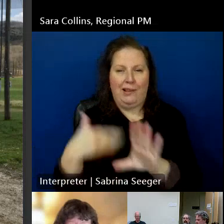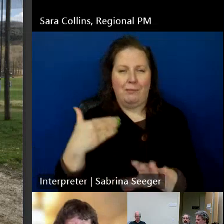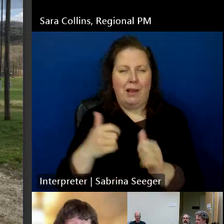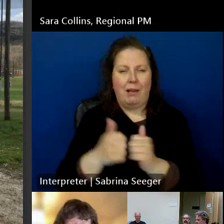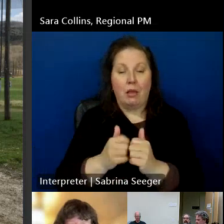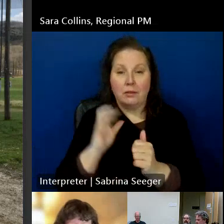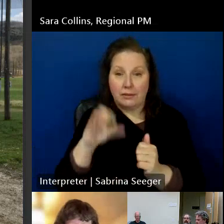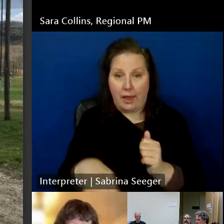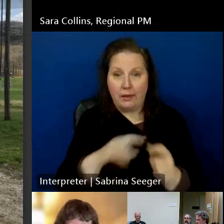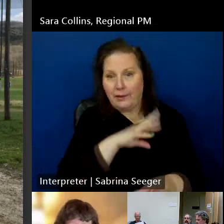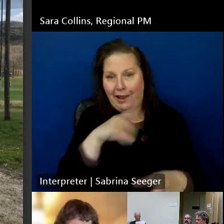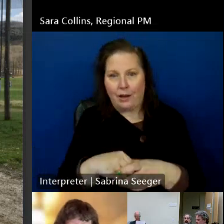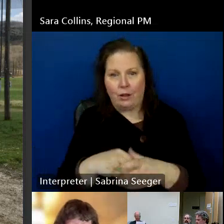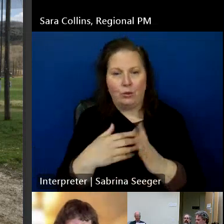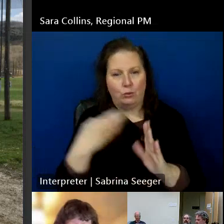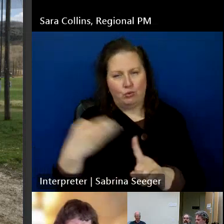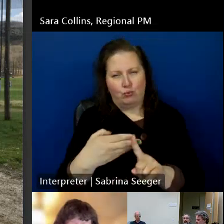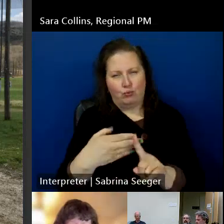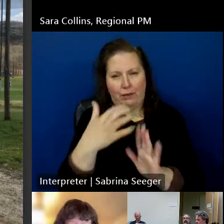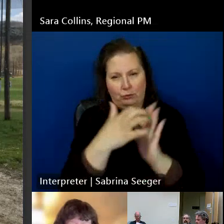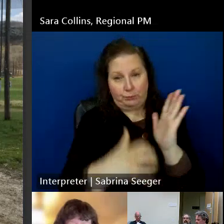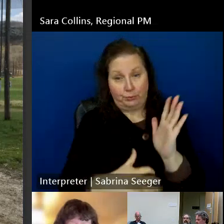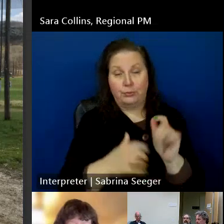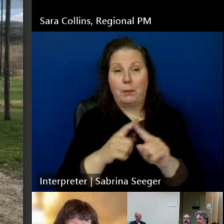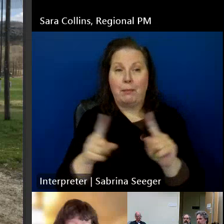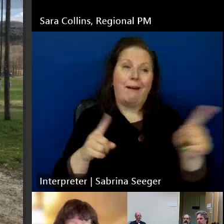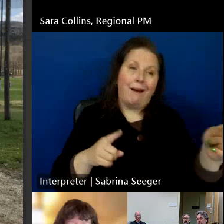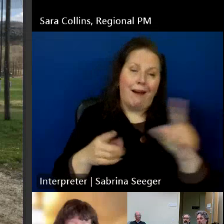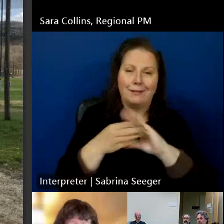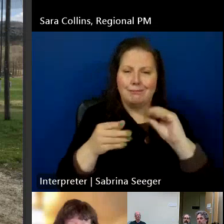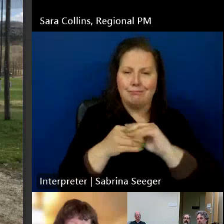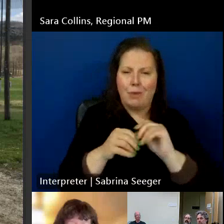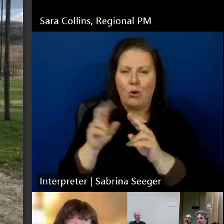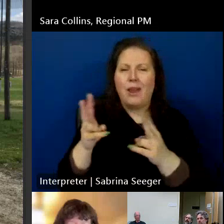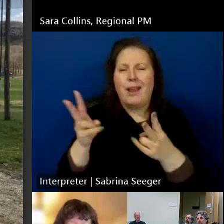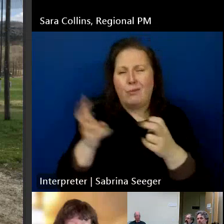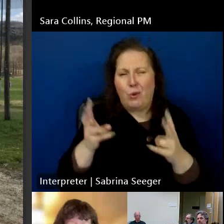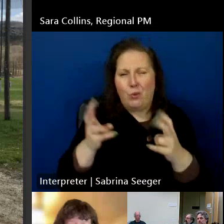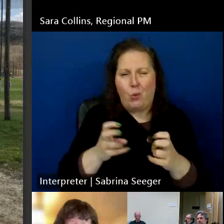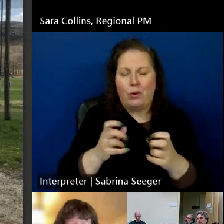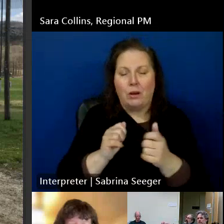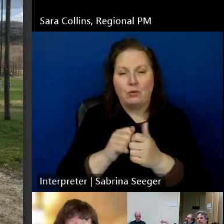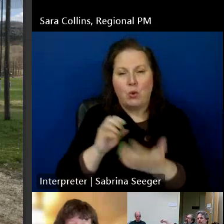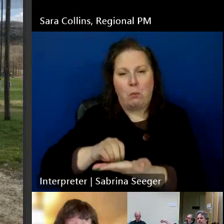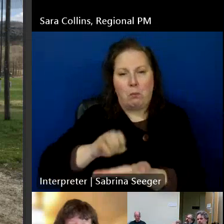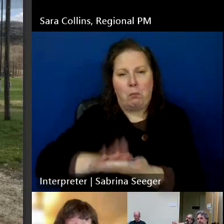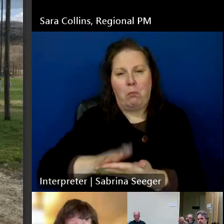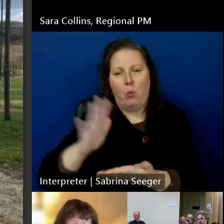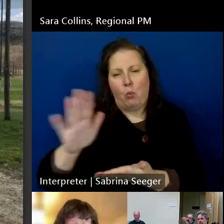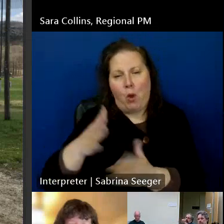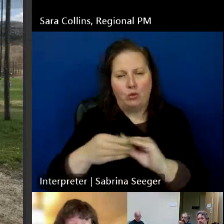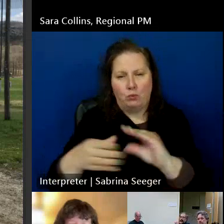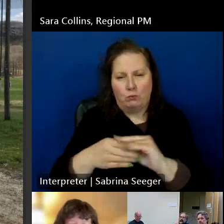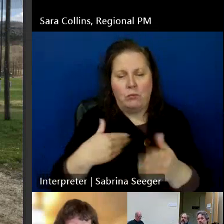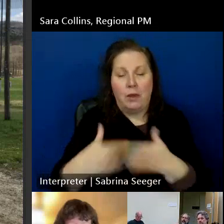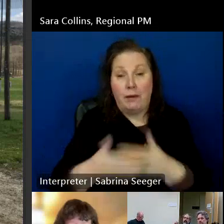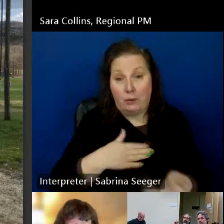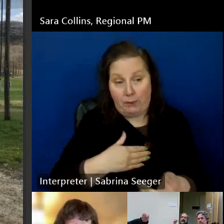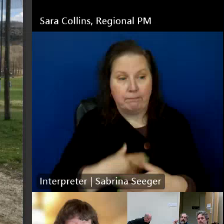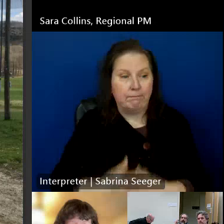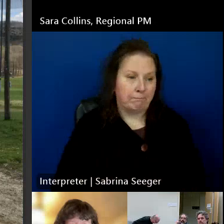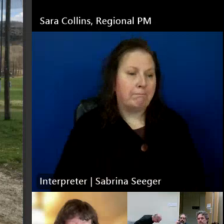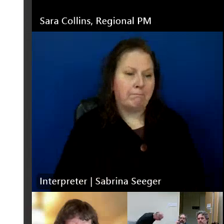email, then we could include those directly. But as Hunter mentioned, we'll also be taking a transcription. So next